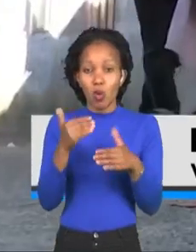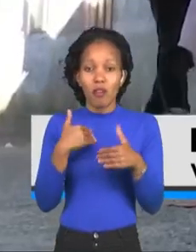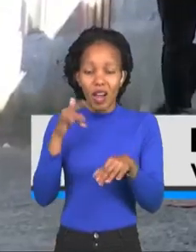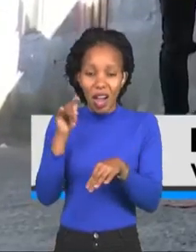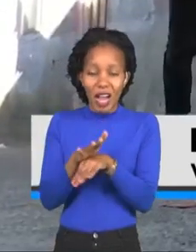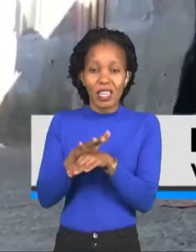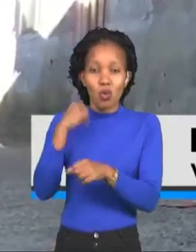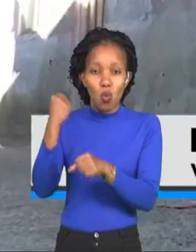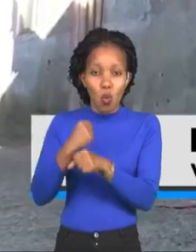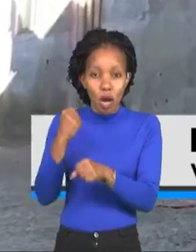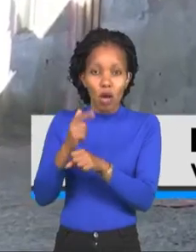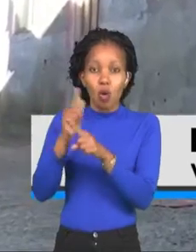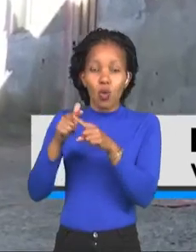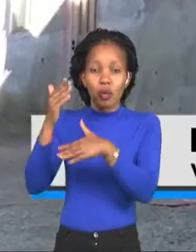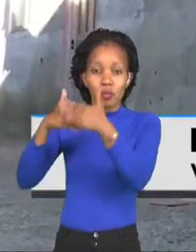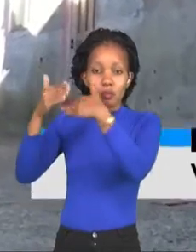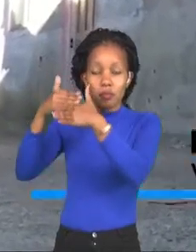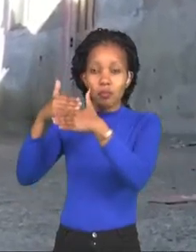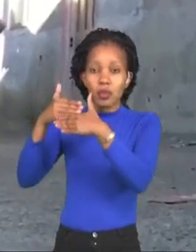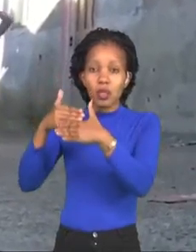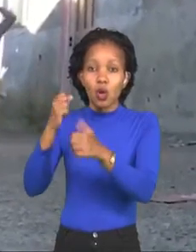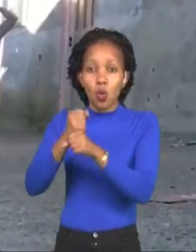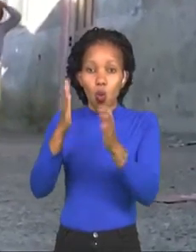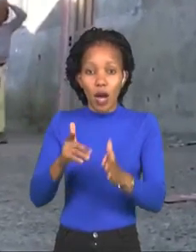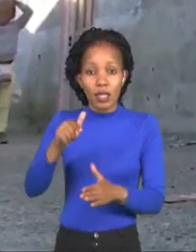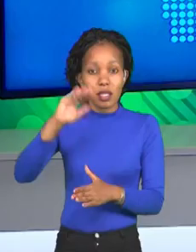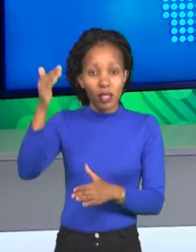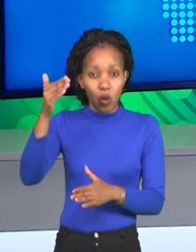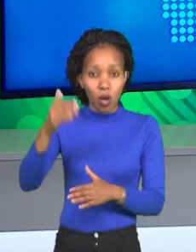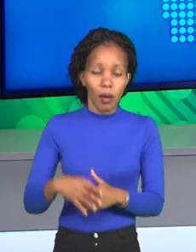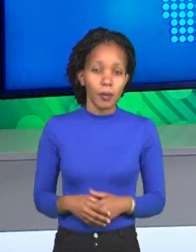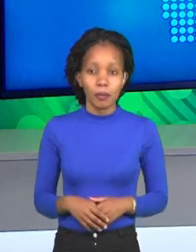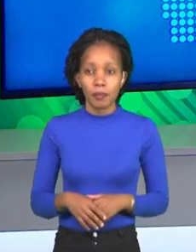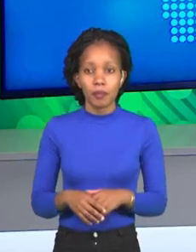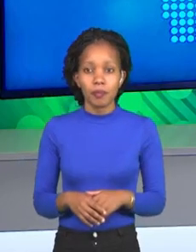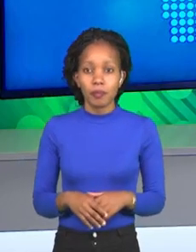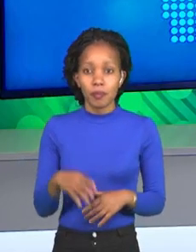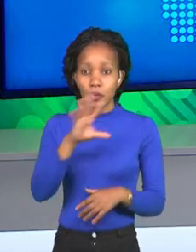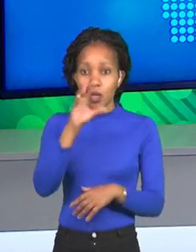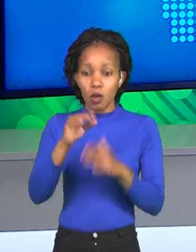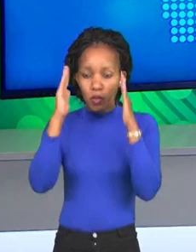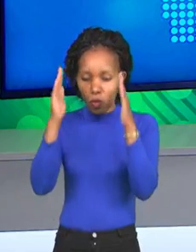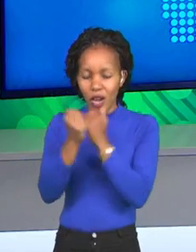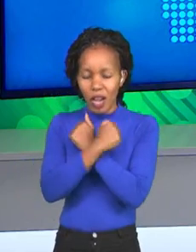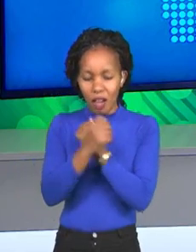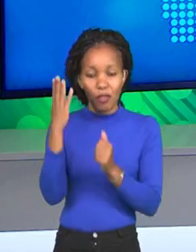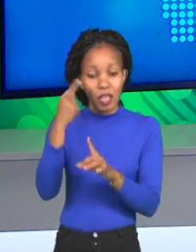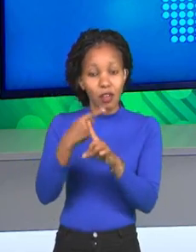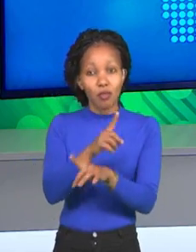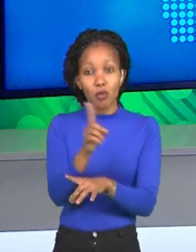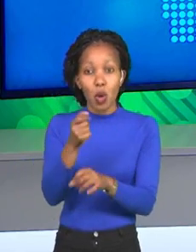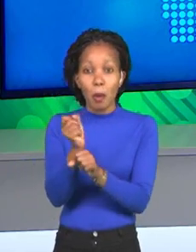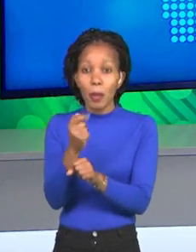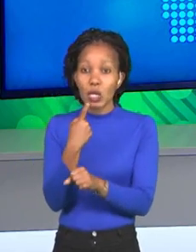shifts as construction and domestic workers in the capital. On Africa Focus, we love hearing from you. So